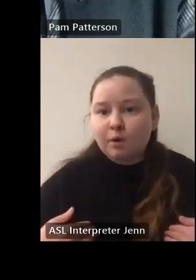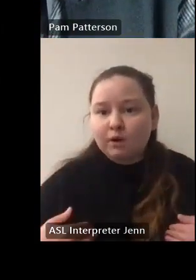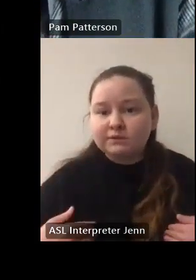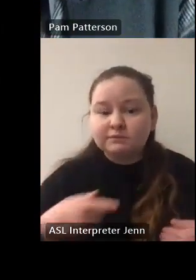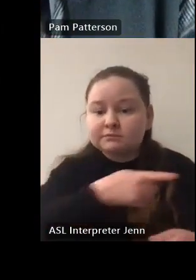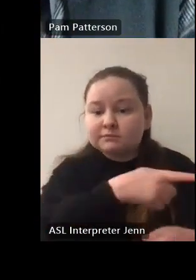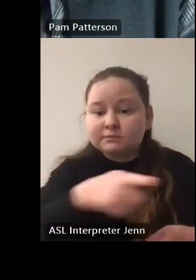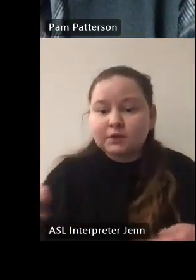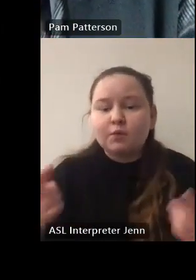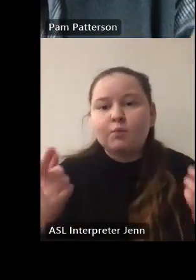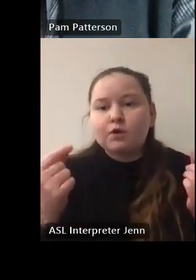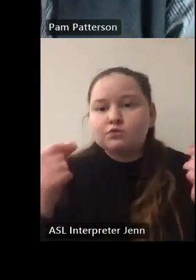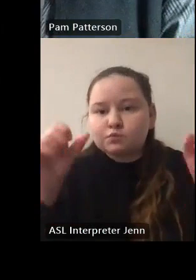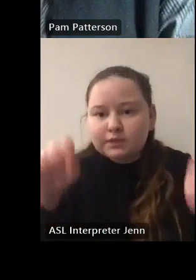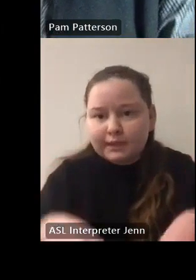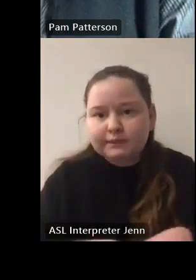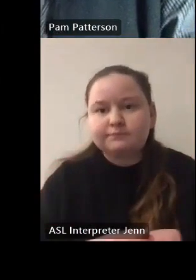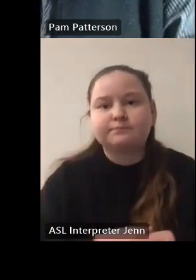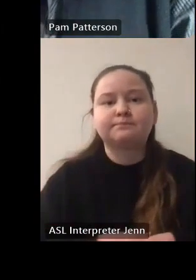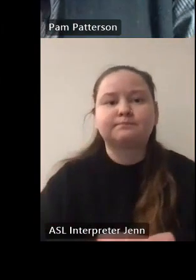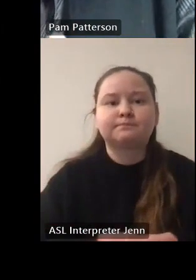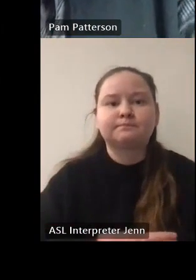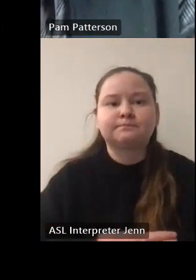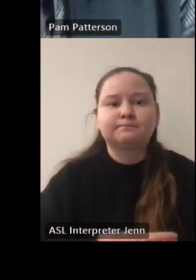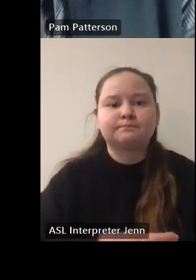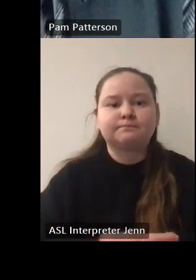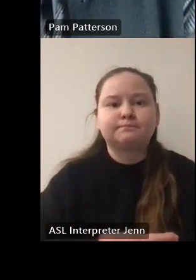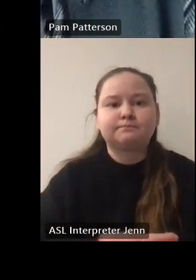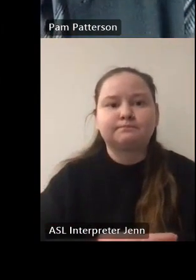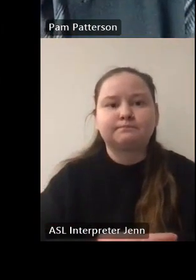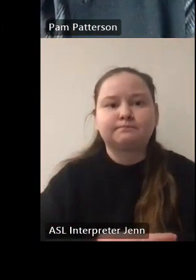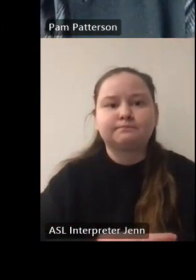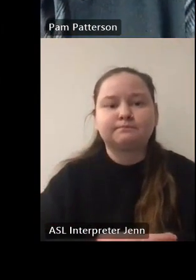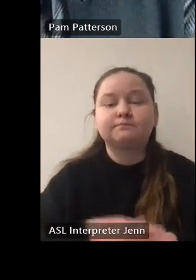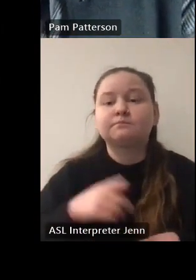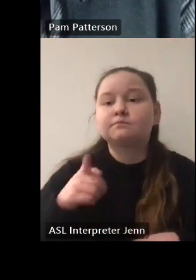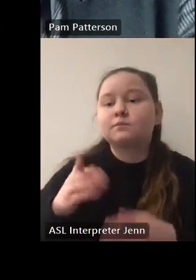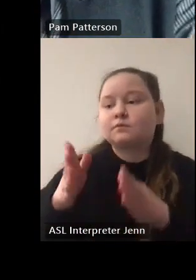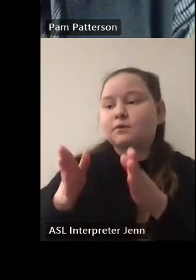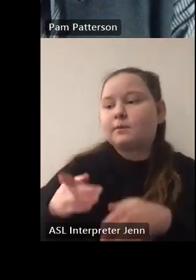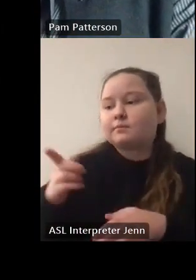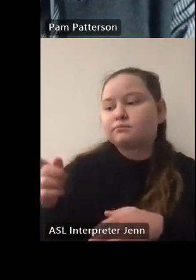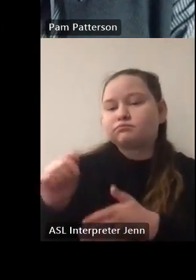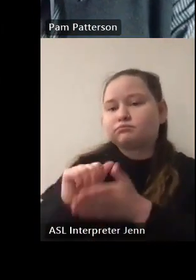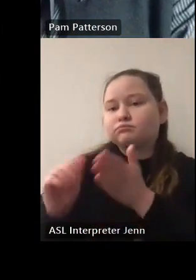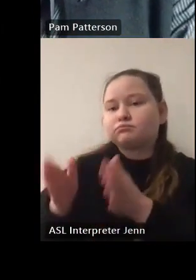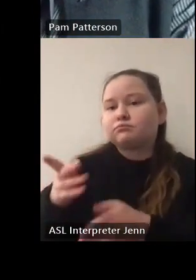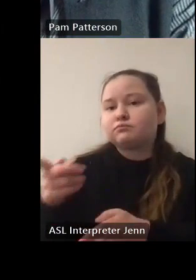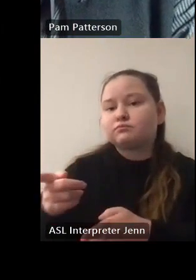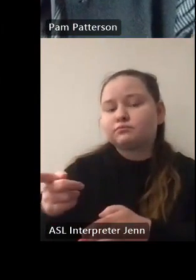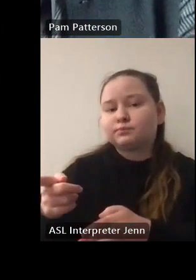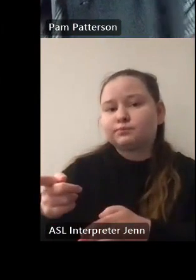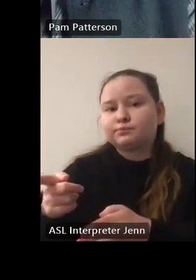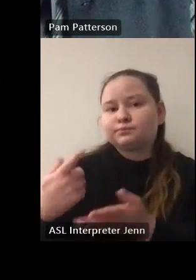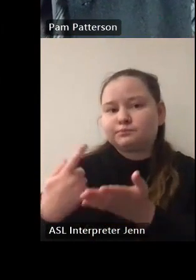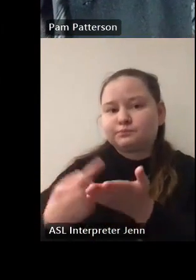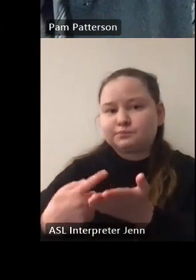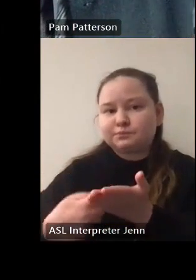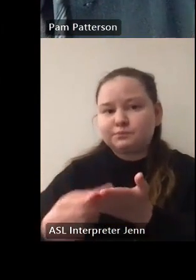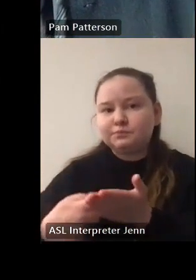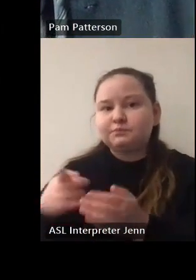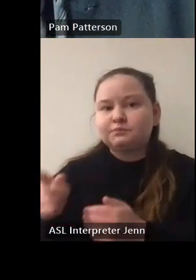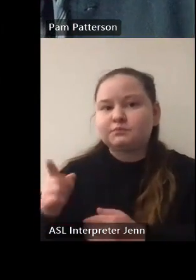disability scholar Tobin Siebers. Siebers argues disability aesthetics is not simply a question